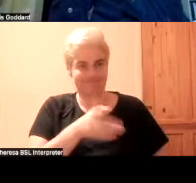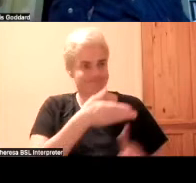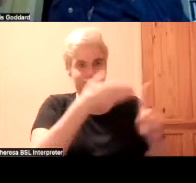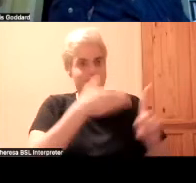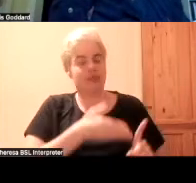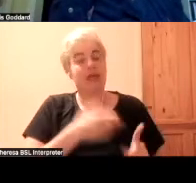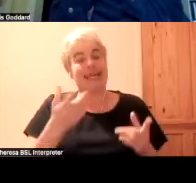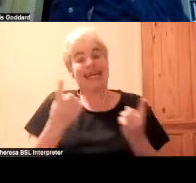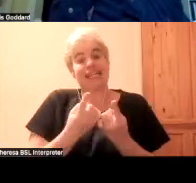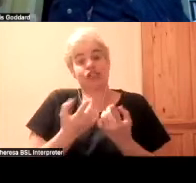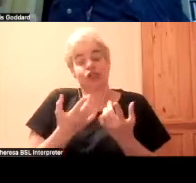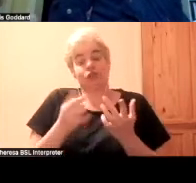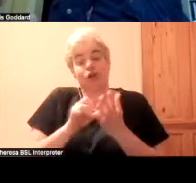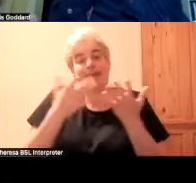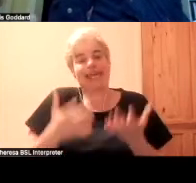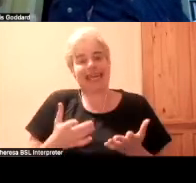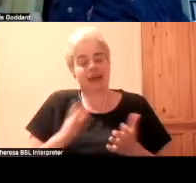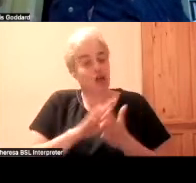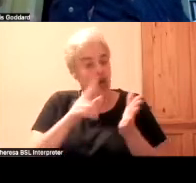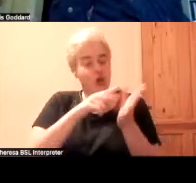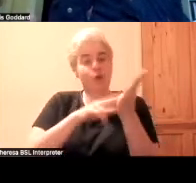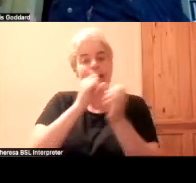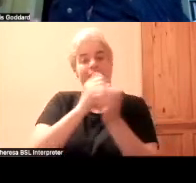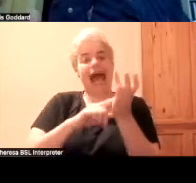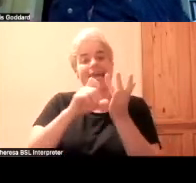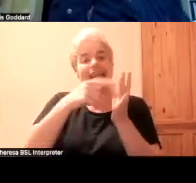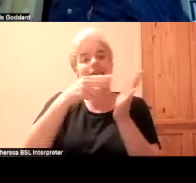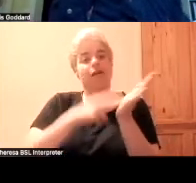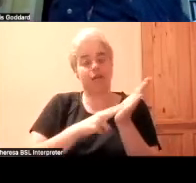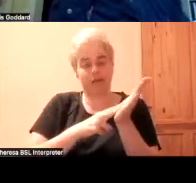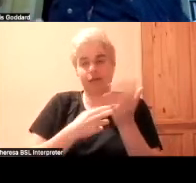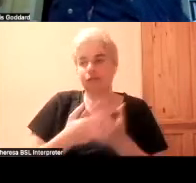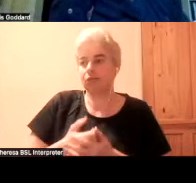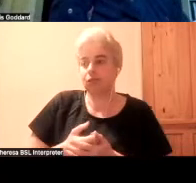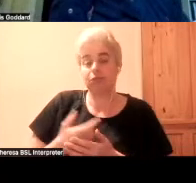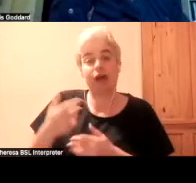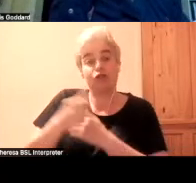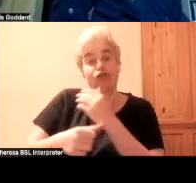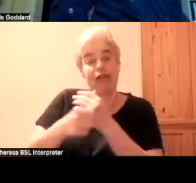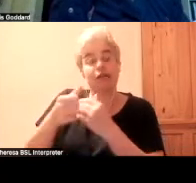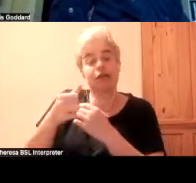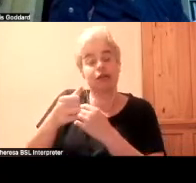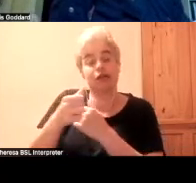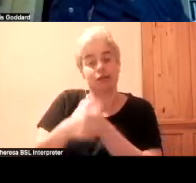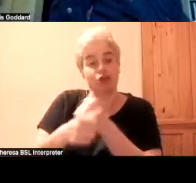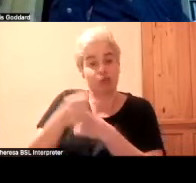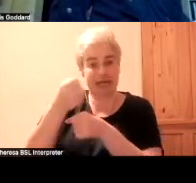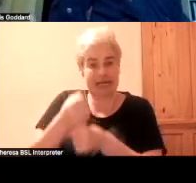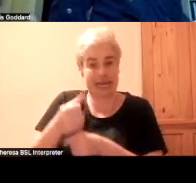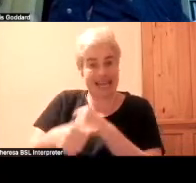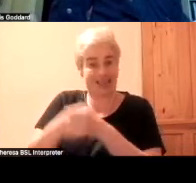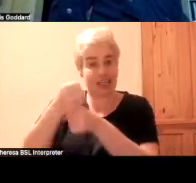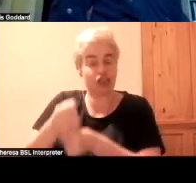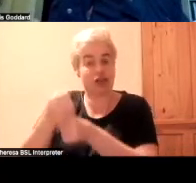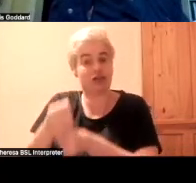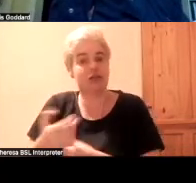The issue here is that no Anglican orders are reconciled by, for example, the Roman Catholic Church. So this is